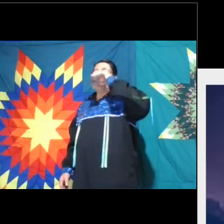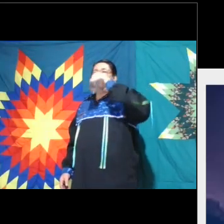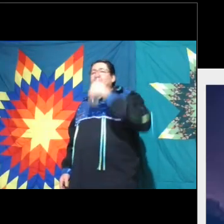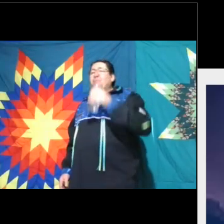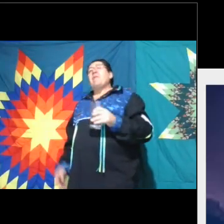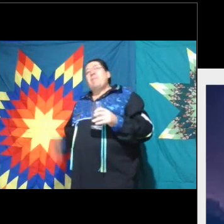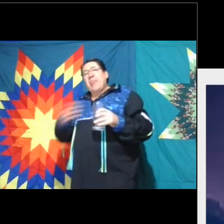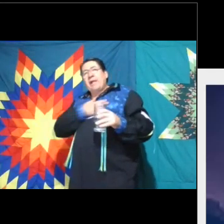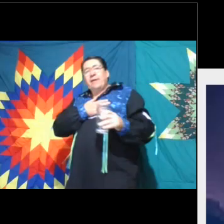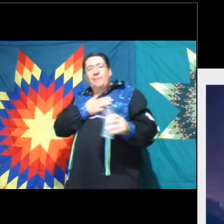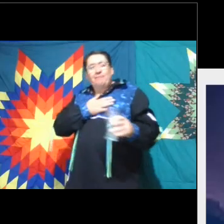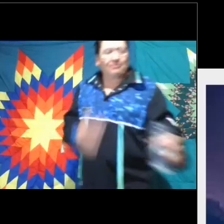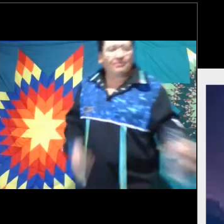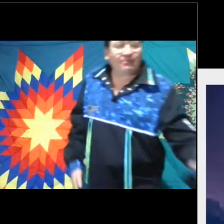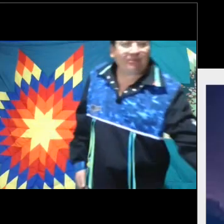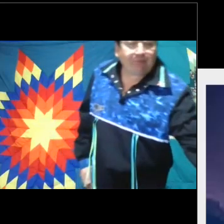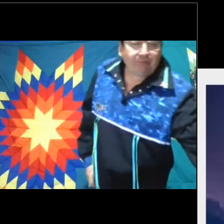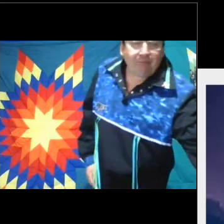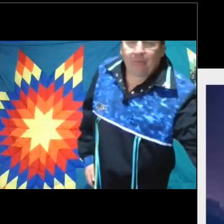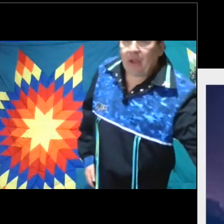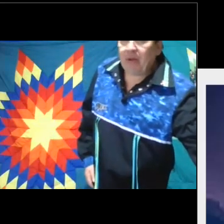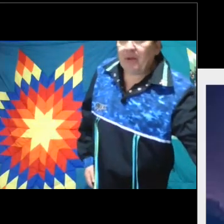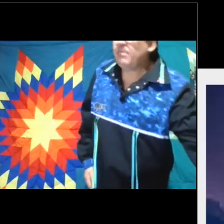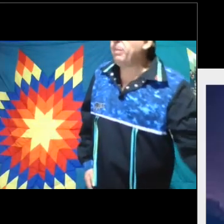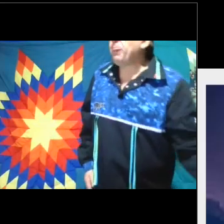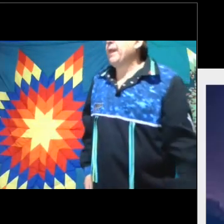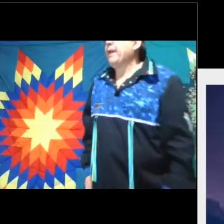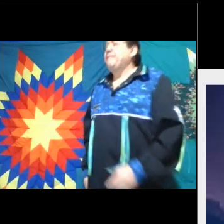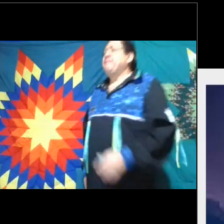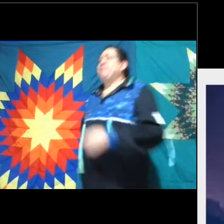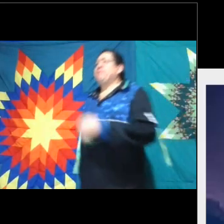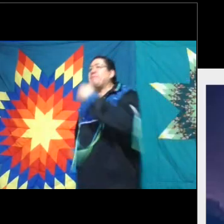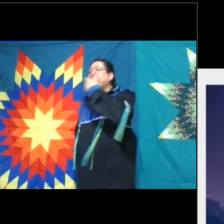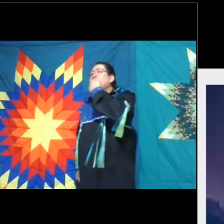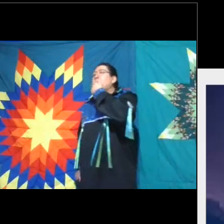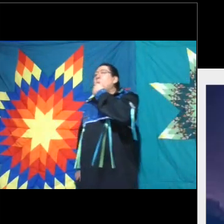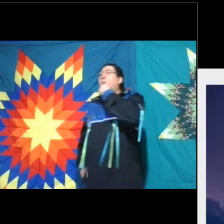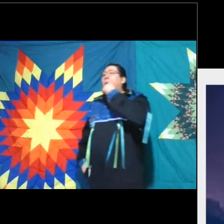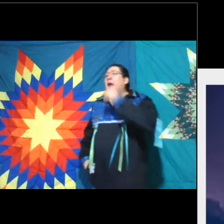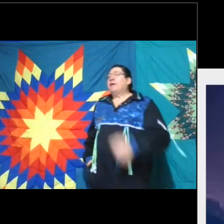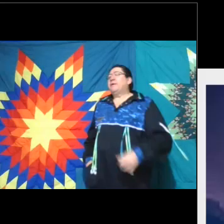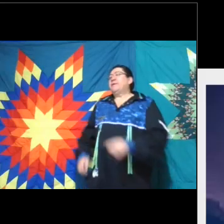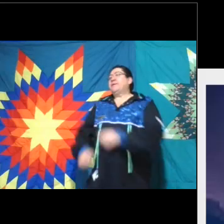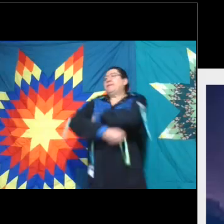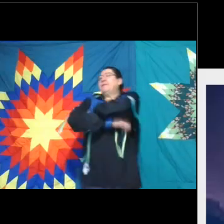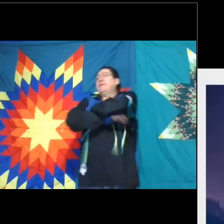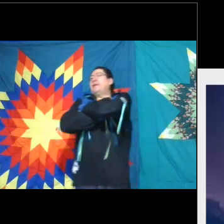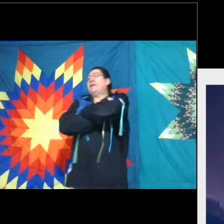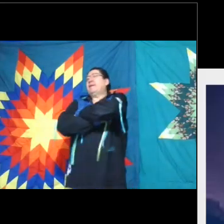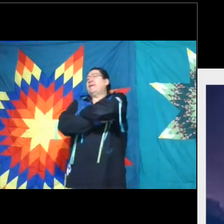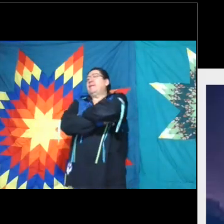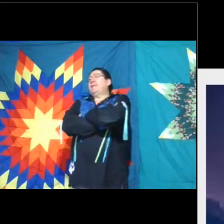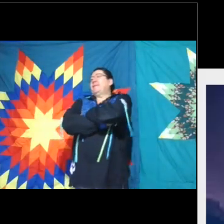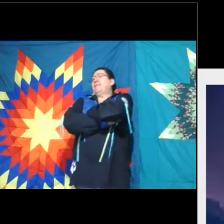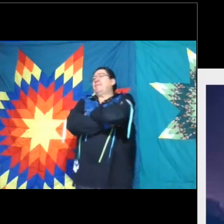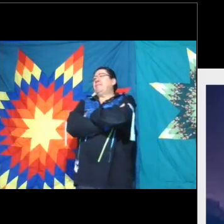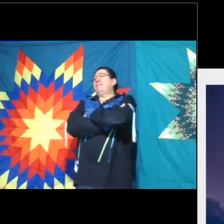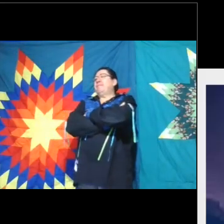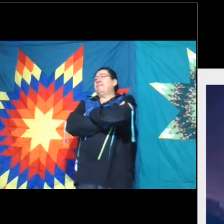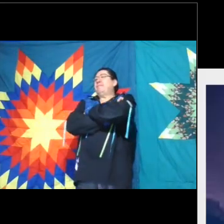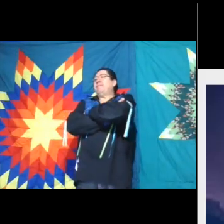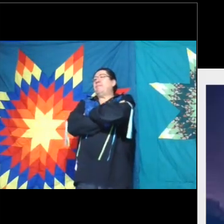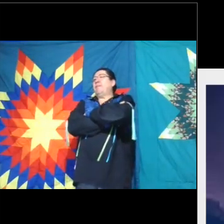there. I'm going to hand over to Laurel in a second, but I can see we've got some questions about whether the slides will be shared. So everyone will receive a